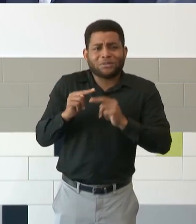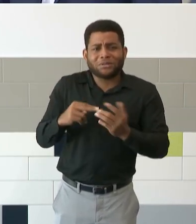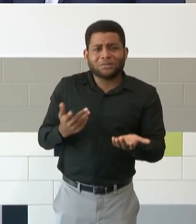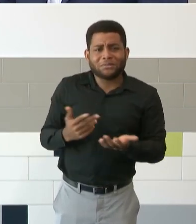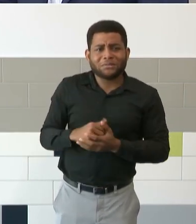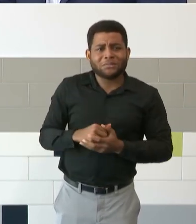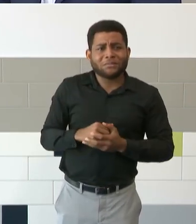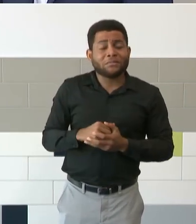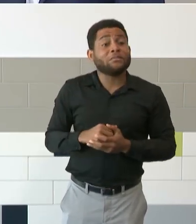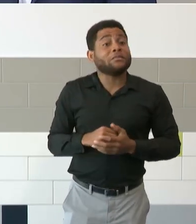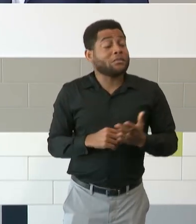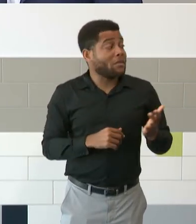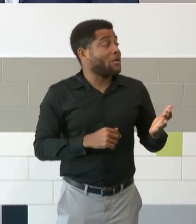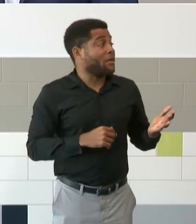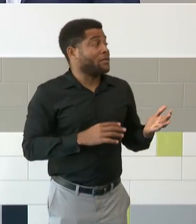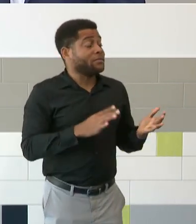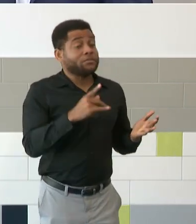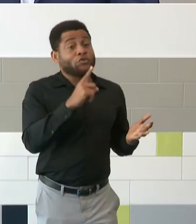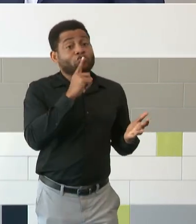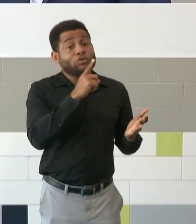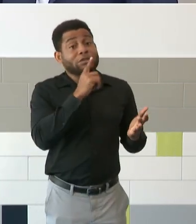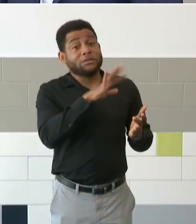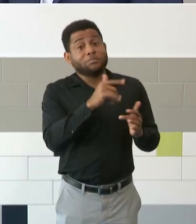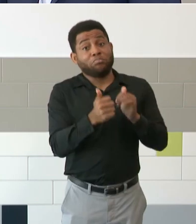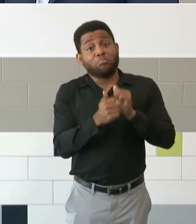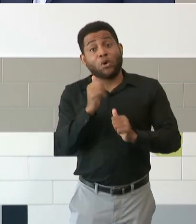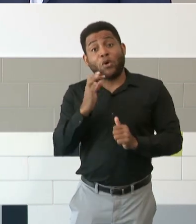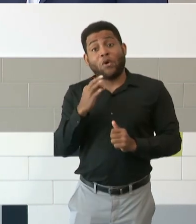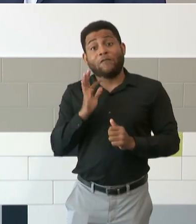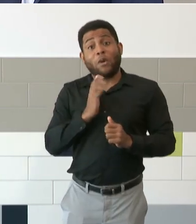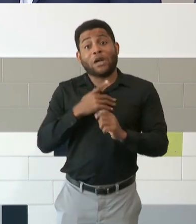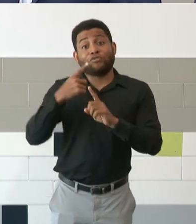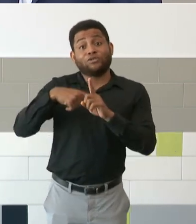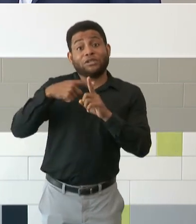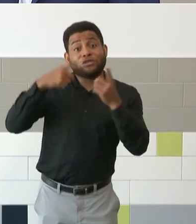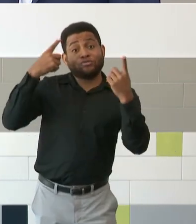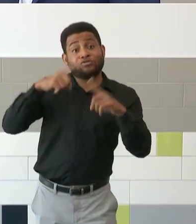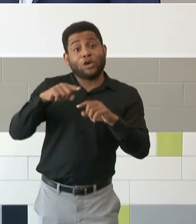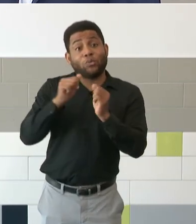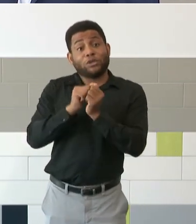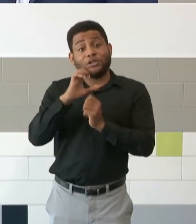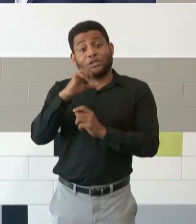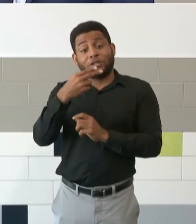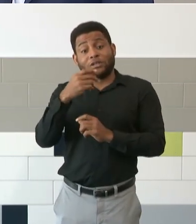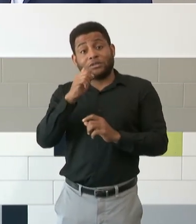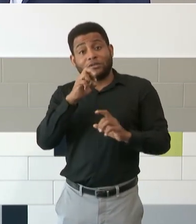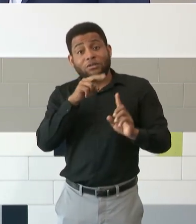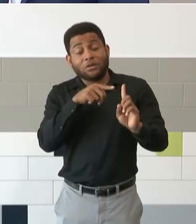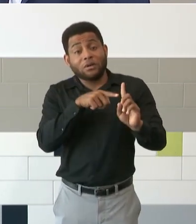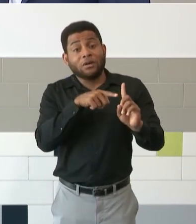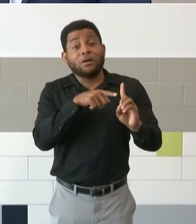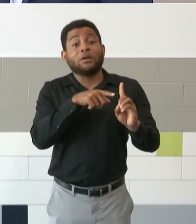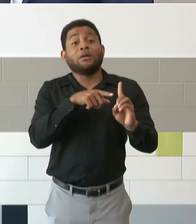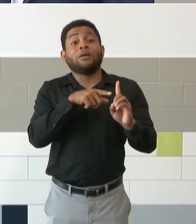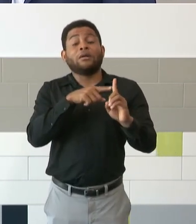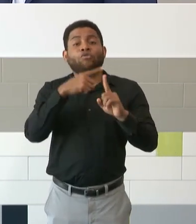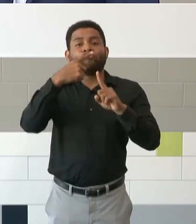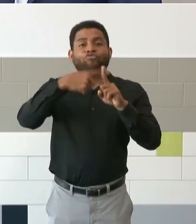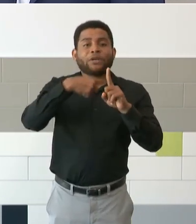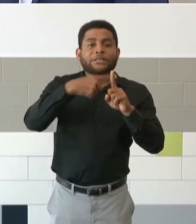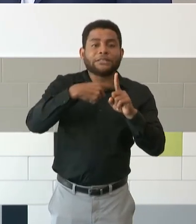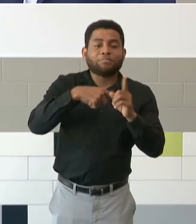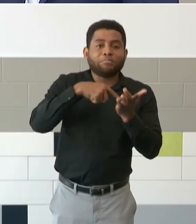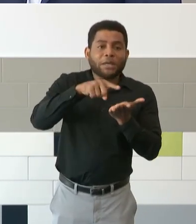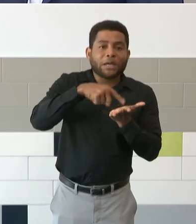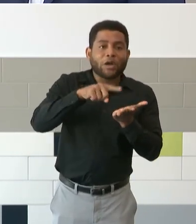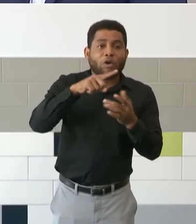Sure. The majority of our lease agreements with charter schools include the payment of rent to the district